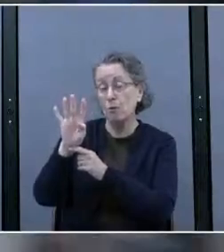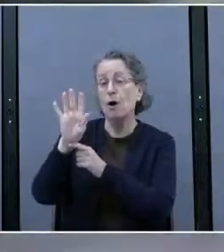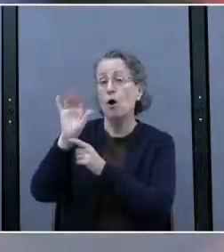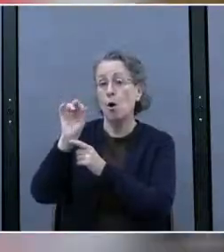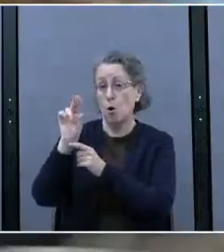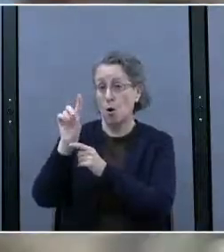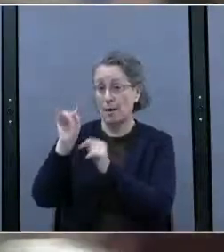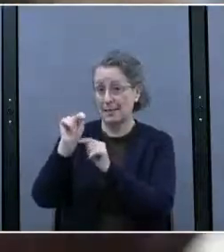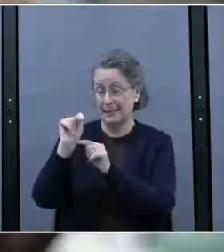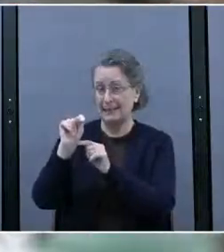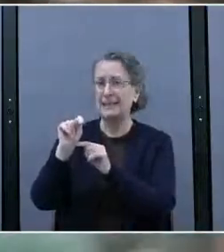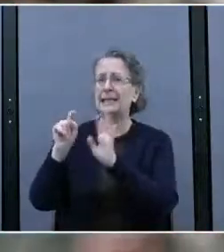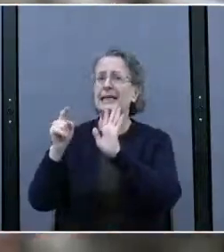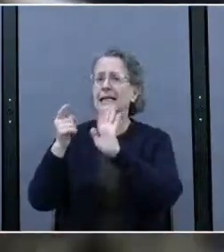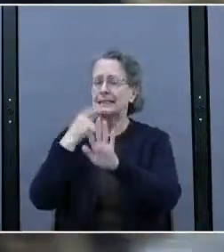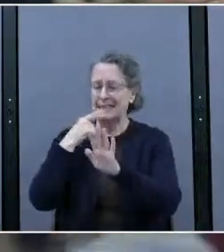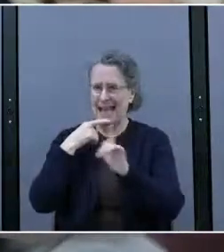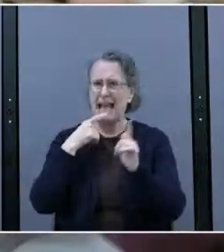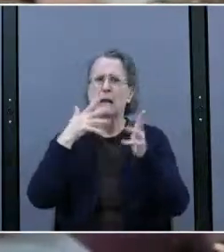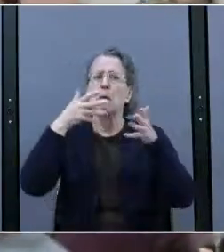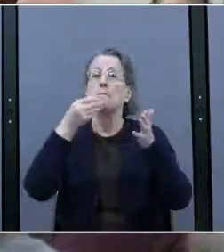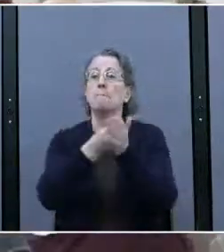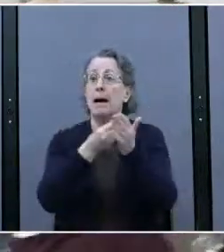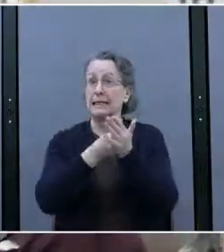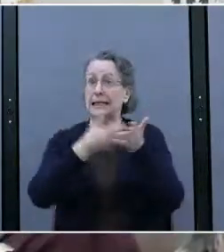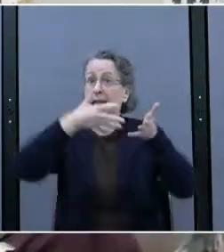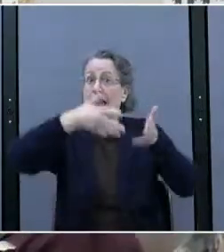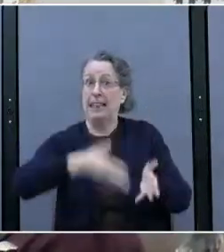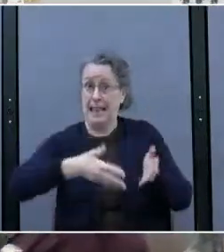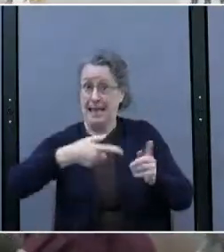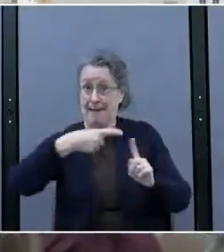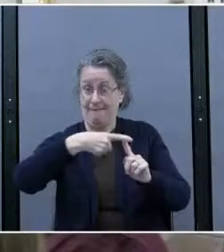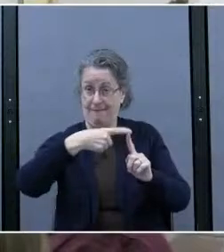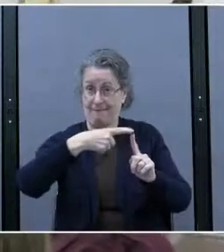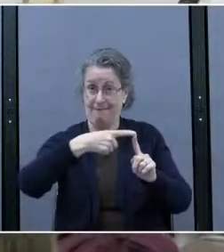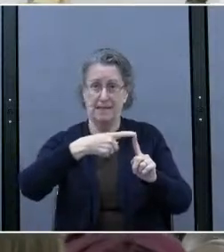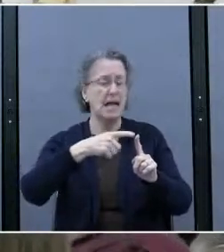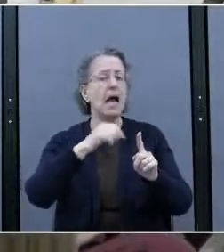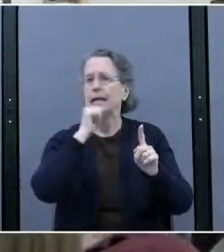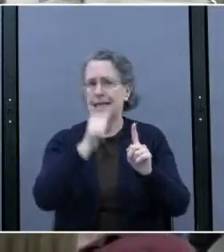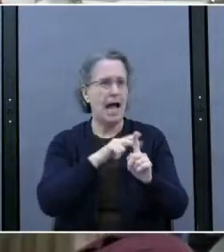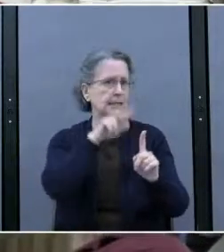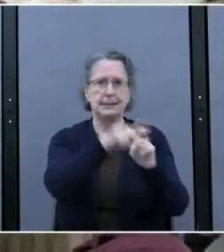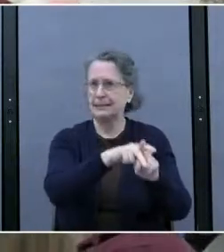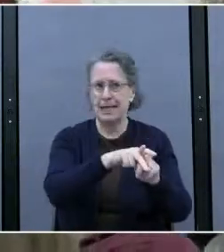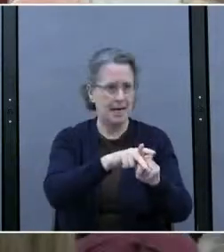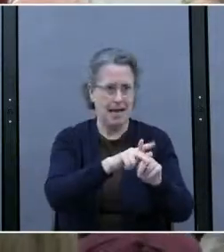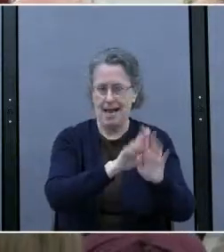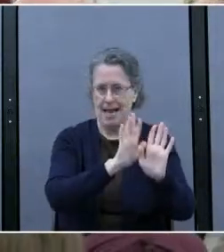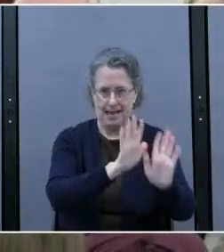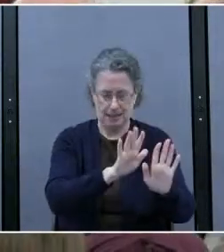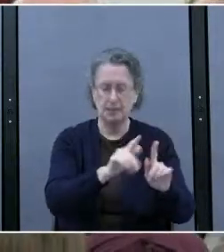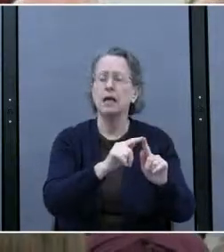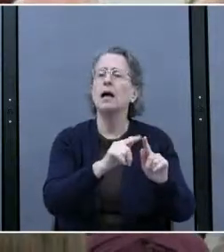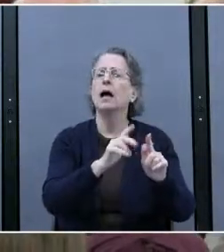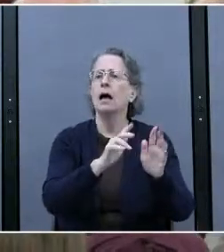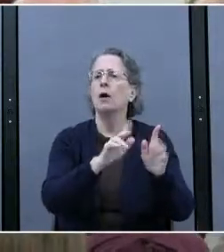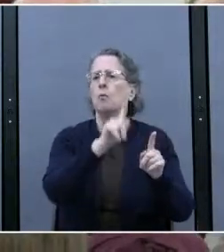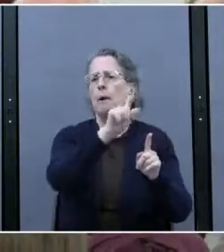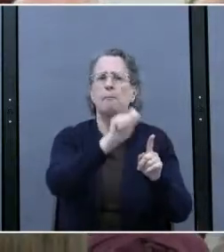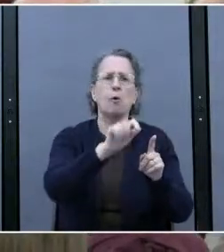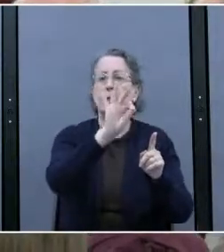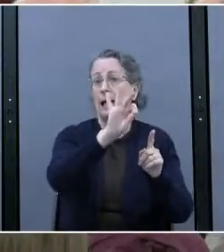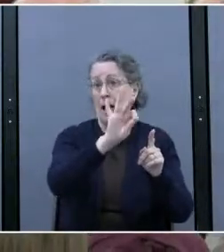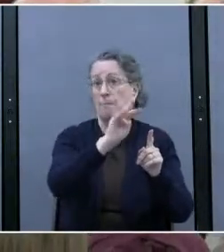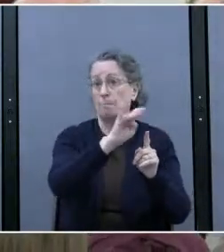with a $1.9 million balance in the unassigned fund balance. Yes. Mm-hmm. What I'm saying is, if we